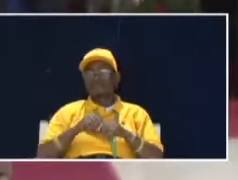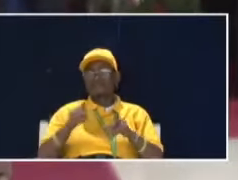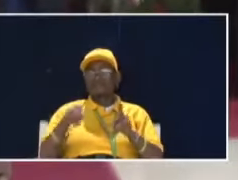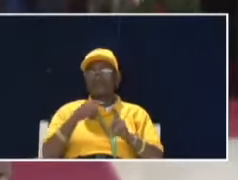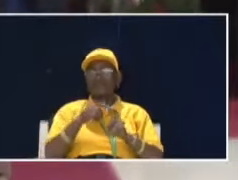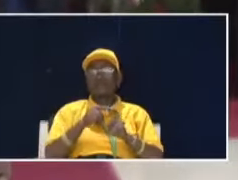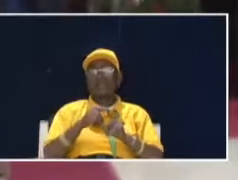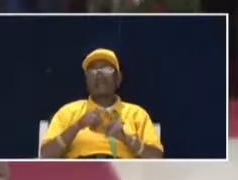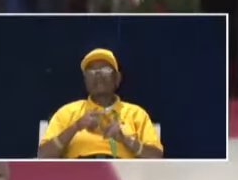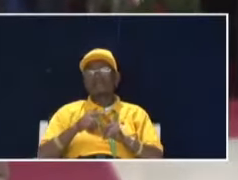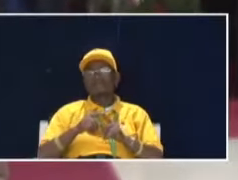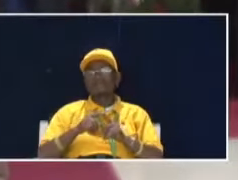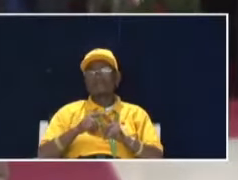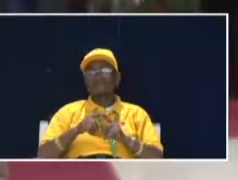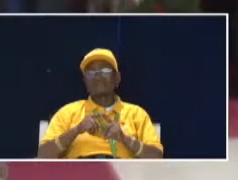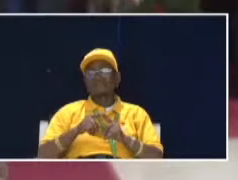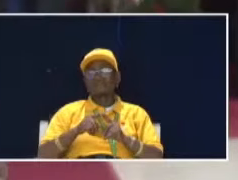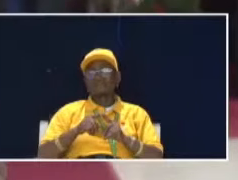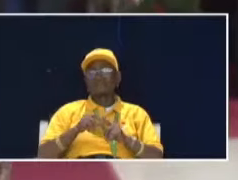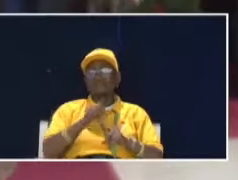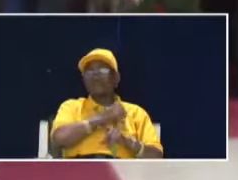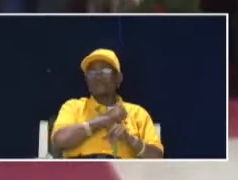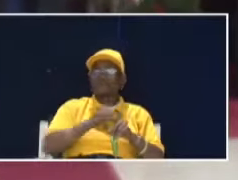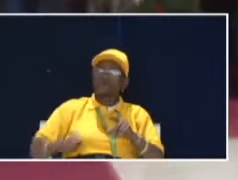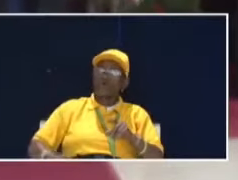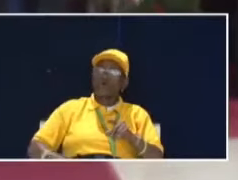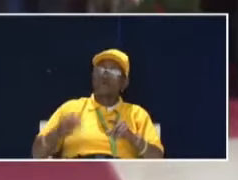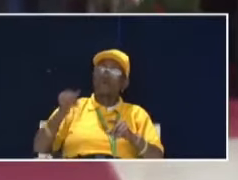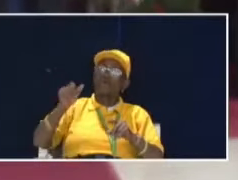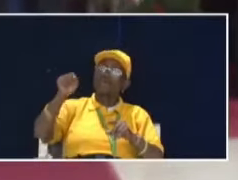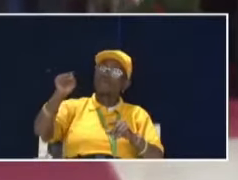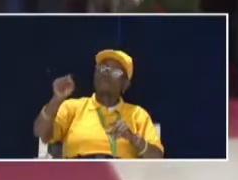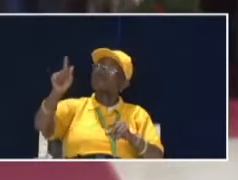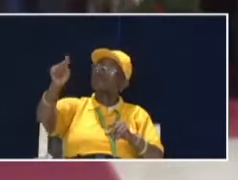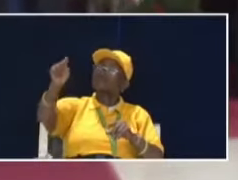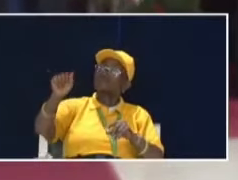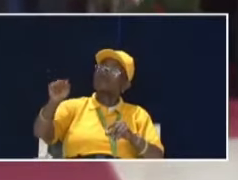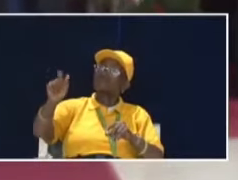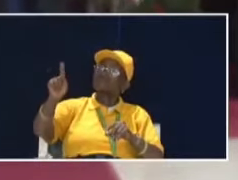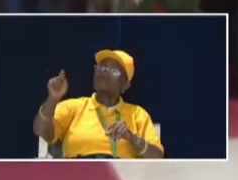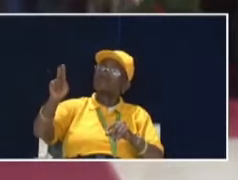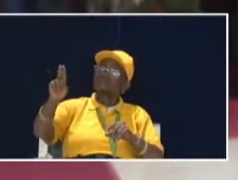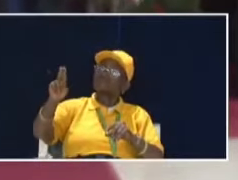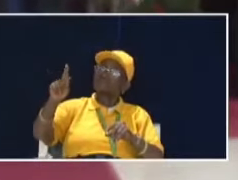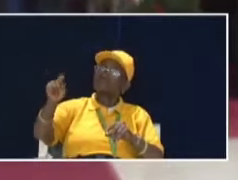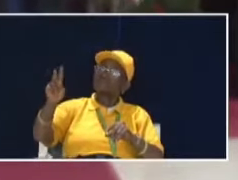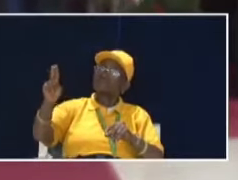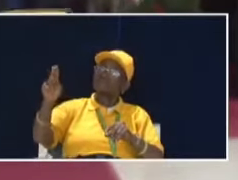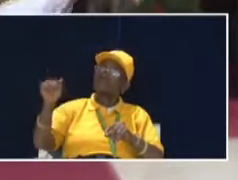when Saul of Tarsus was on the road to Damascus,